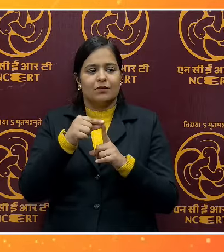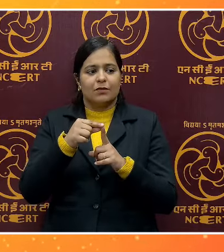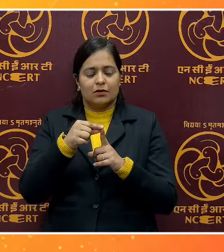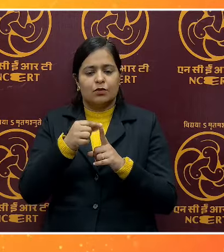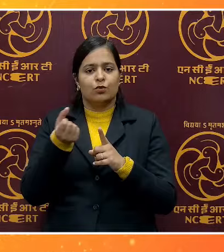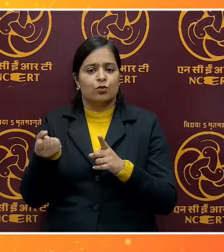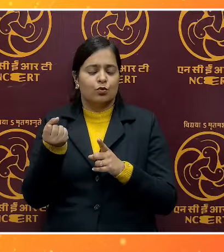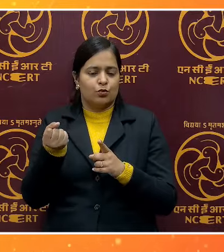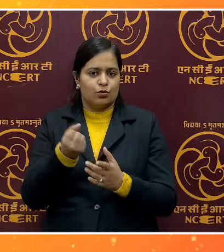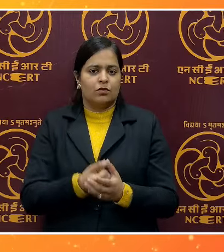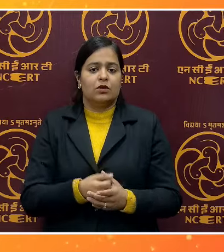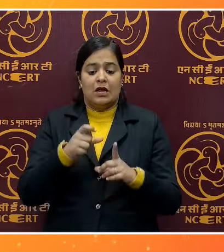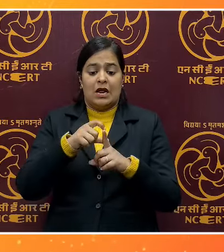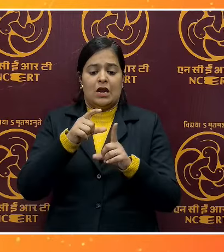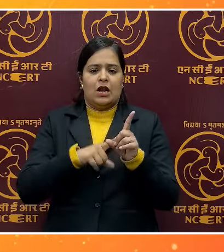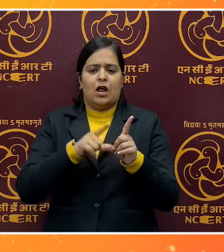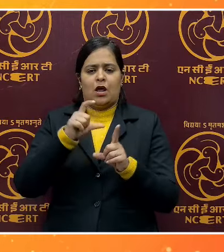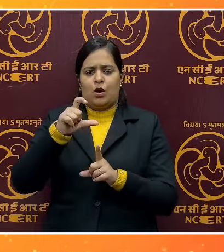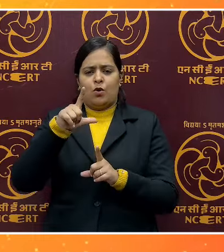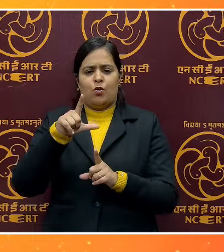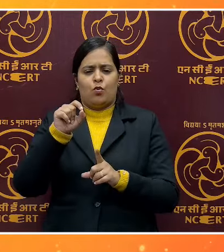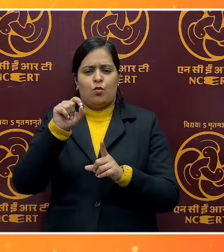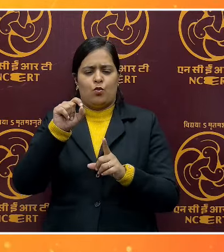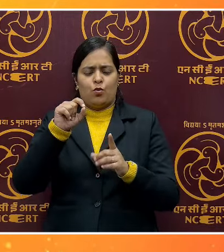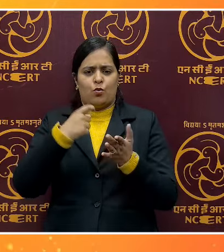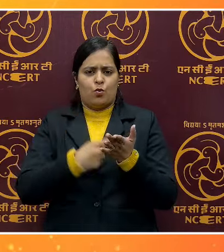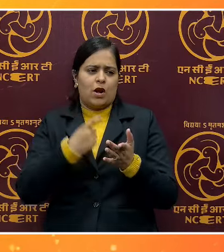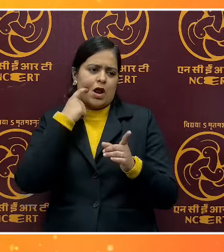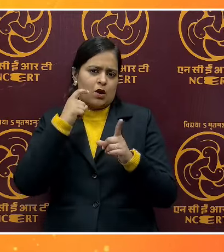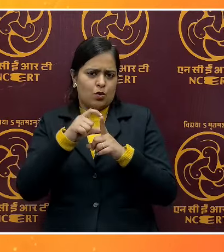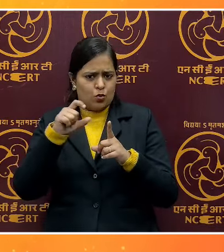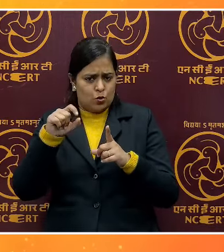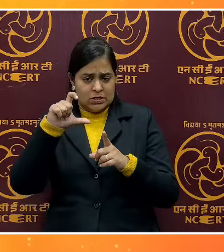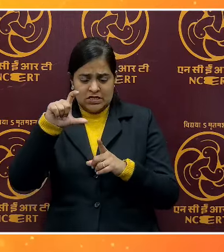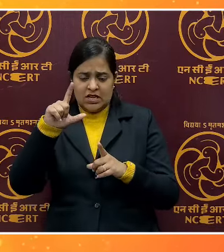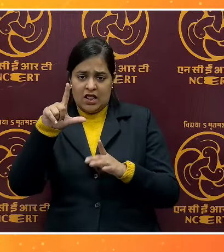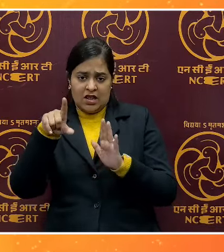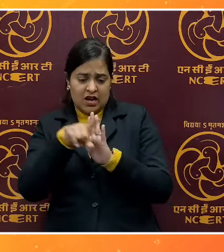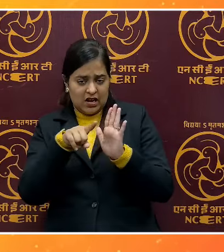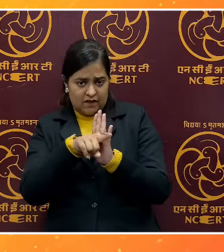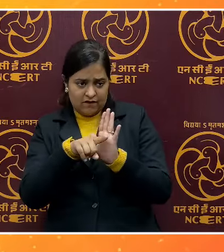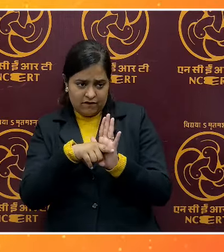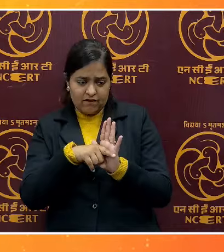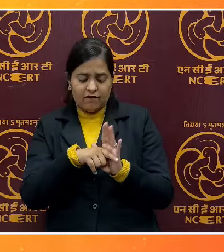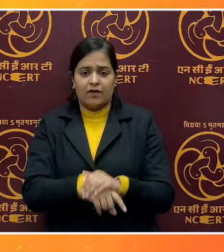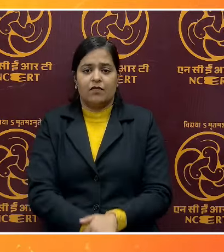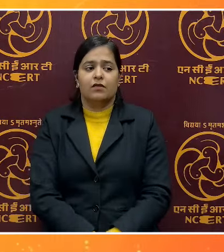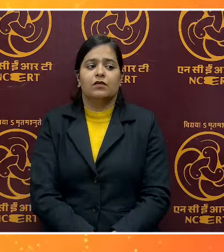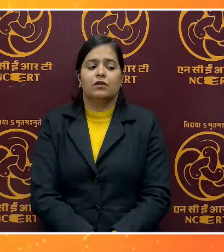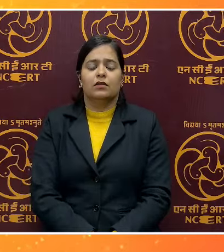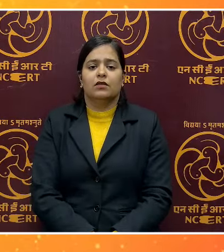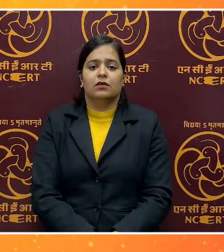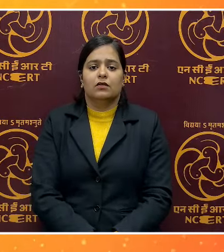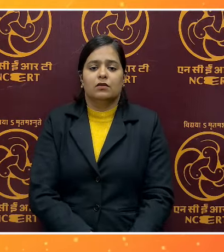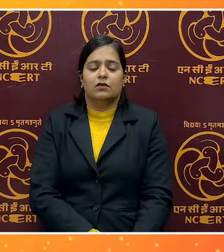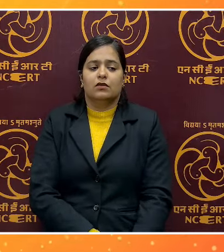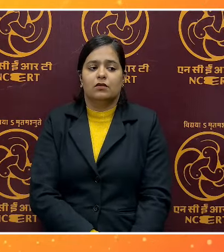as dichlorido, that is for Cl2, Cl is negative, we have to write like IDO.